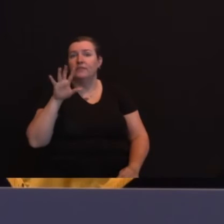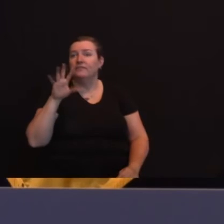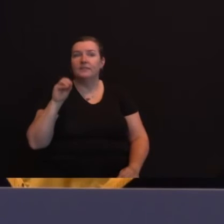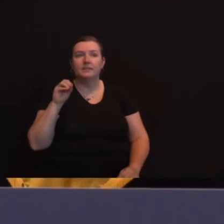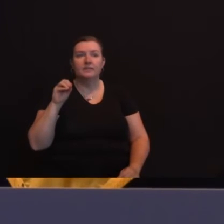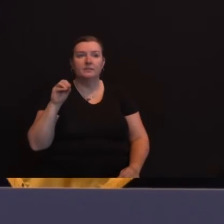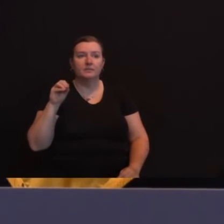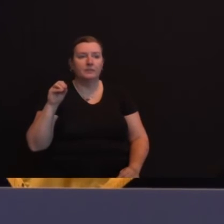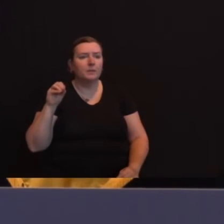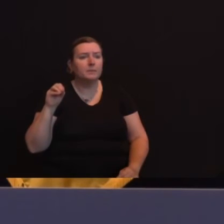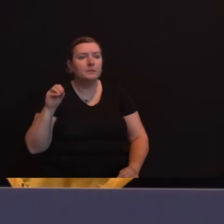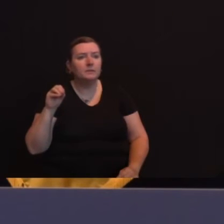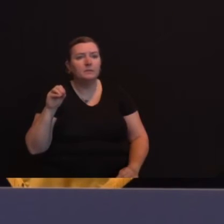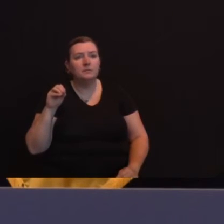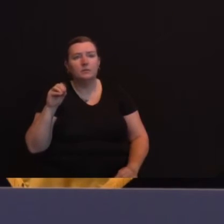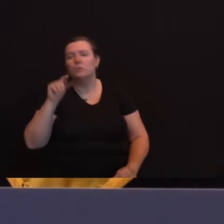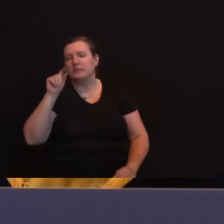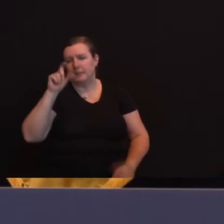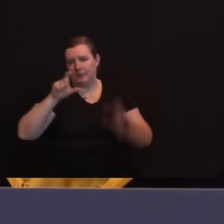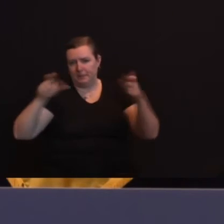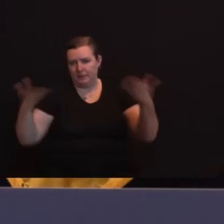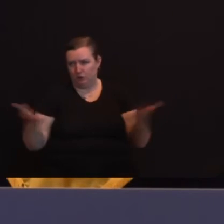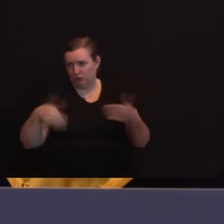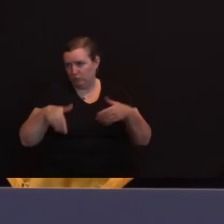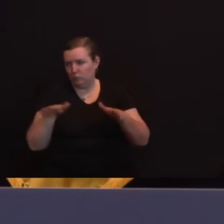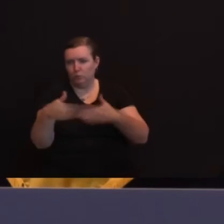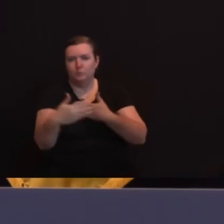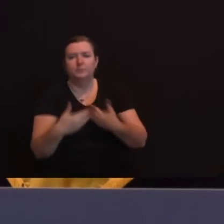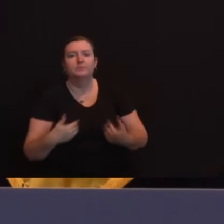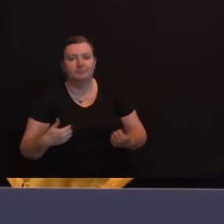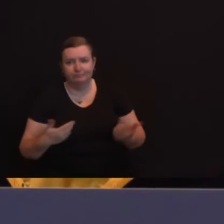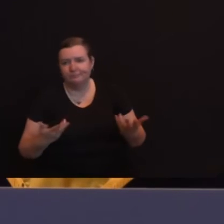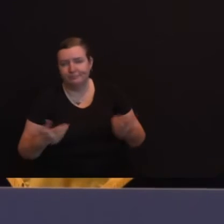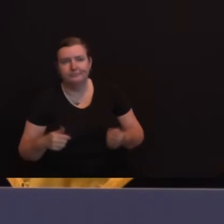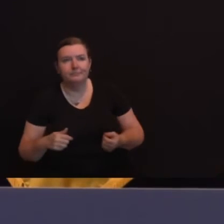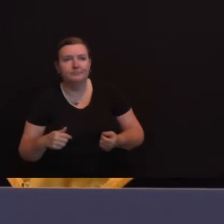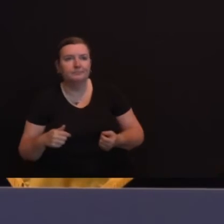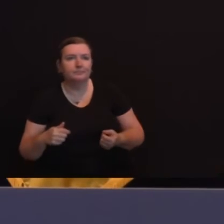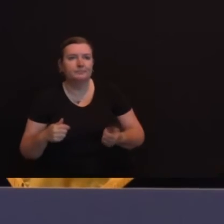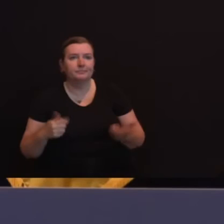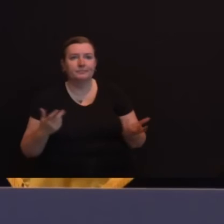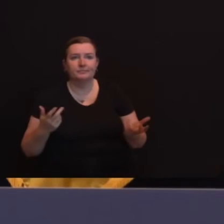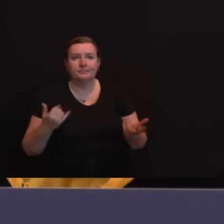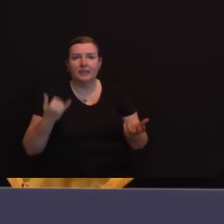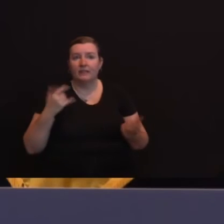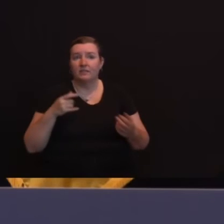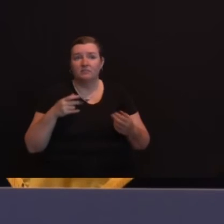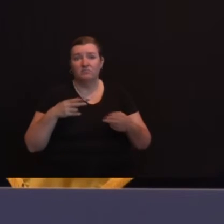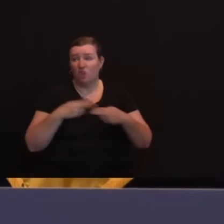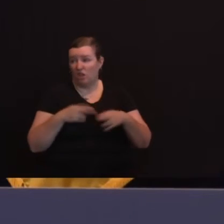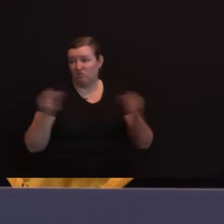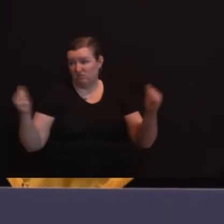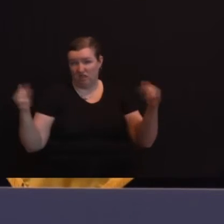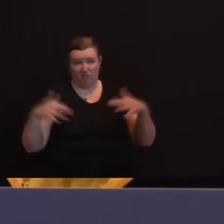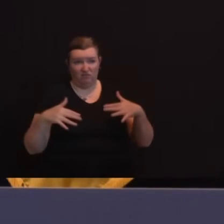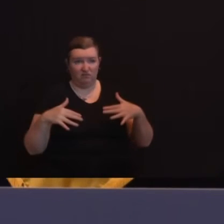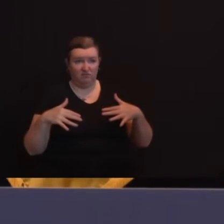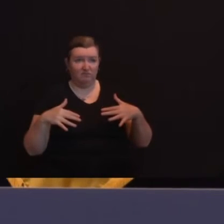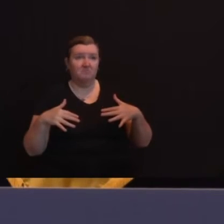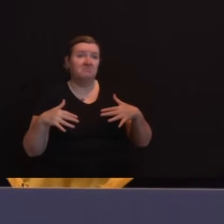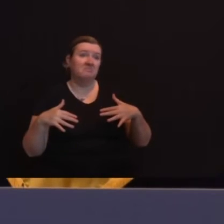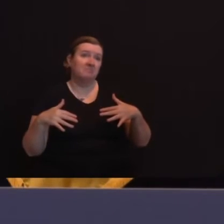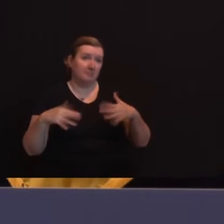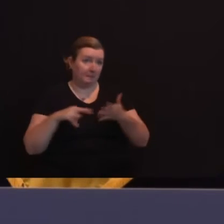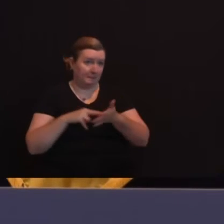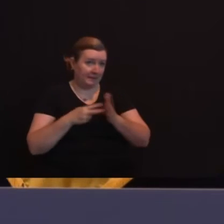Paramount, we may want to think about whether or not this is deemed to be a gathering as of tomorrow, and seriously think through whether or not we want to be, even if